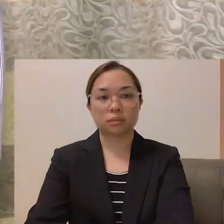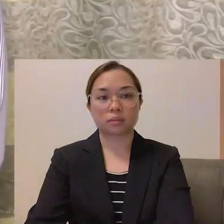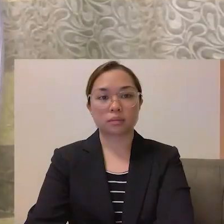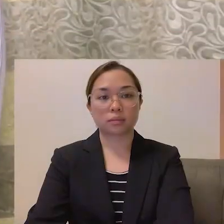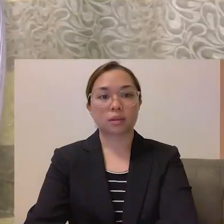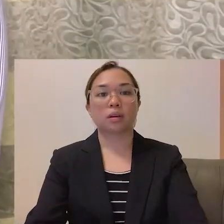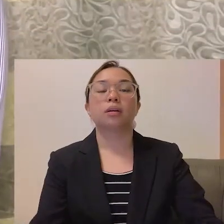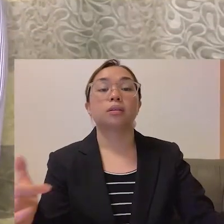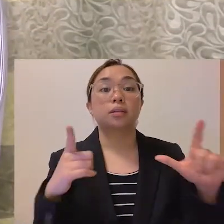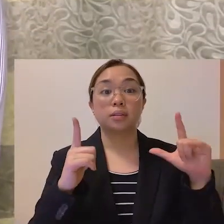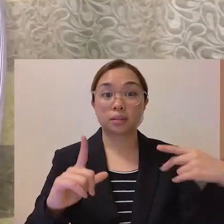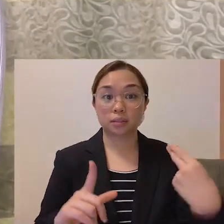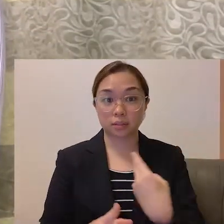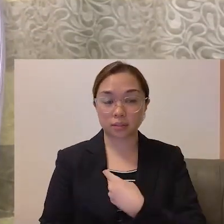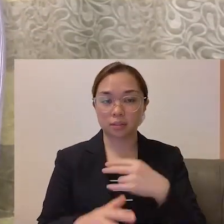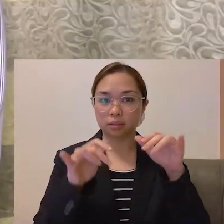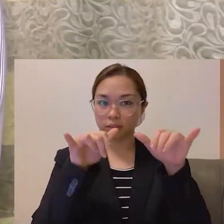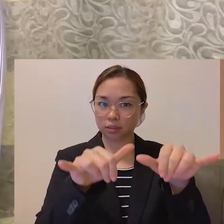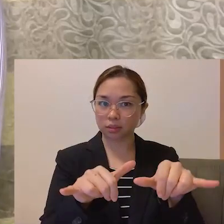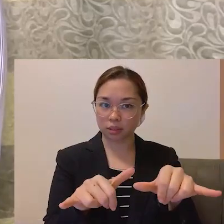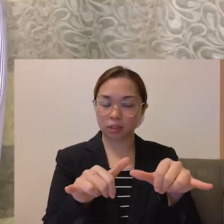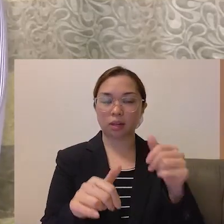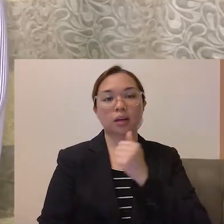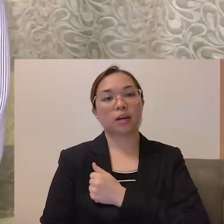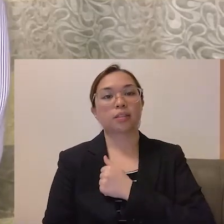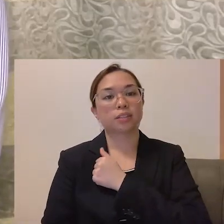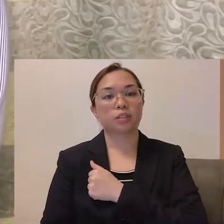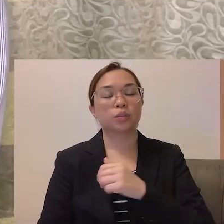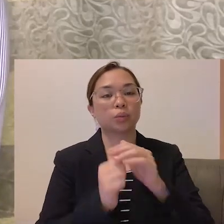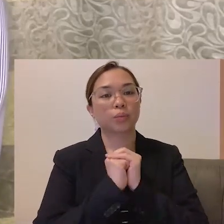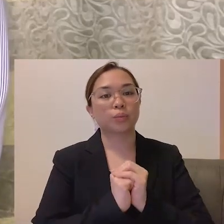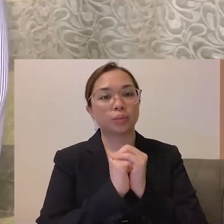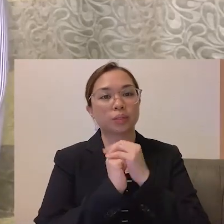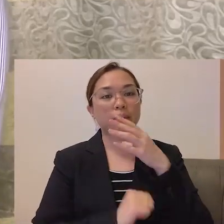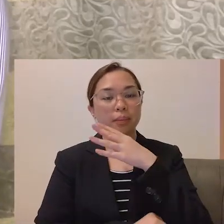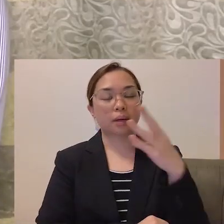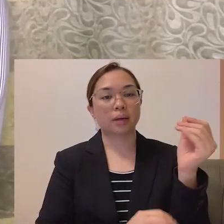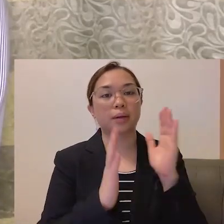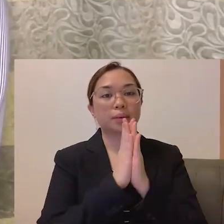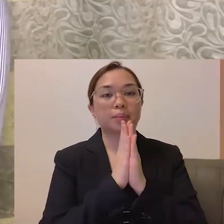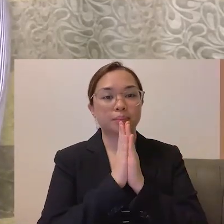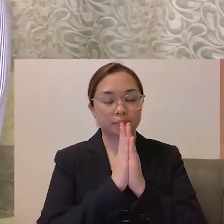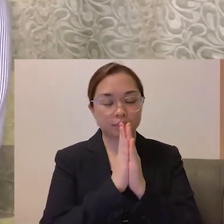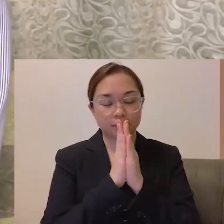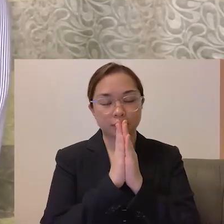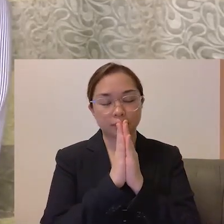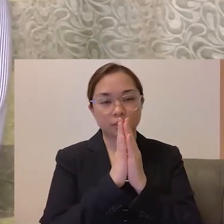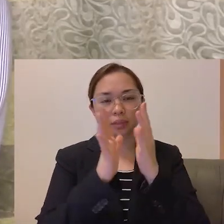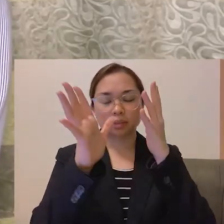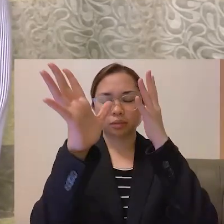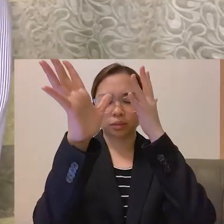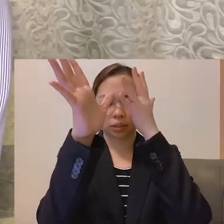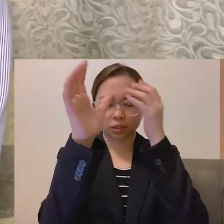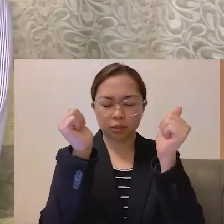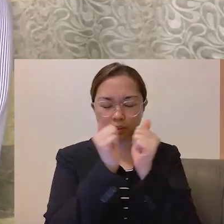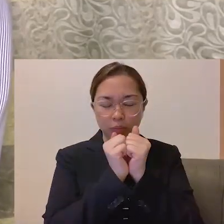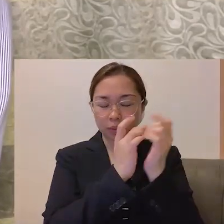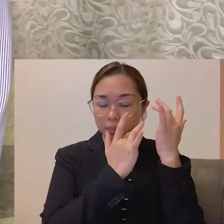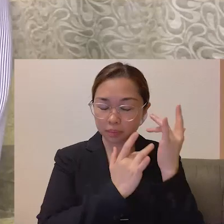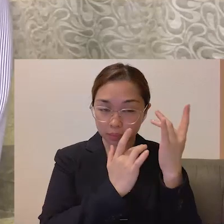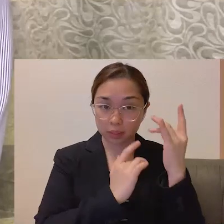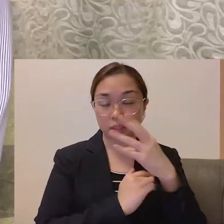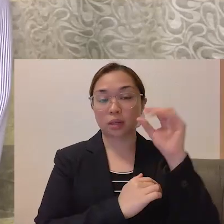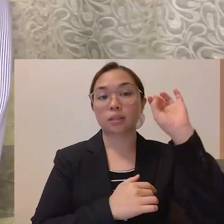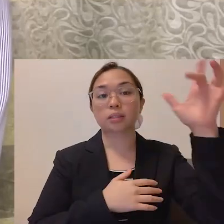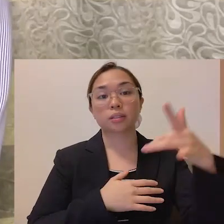Let us stay in an attitude of worship in prayer. Father, with mercy and grace, will you receive our